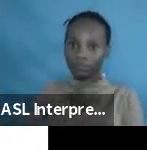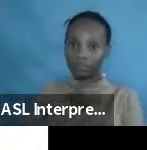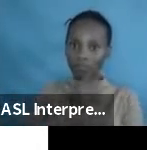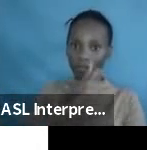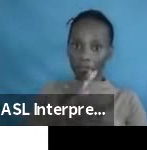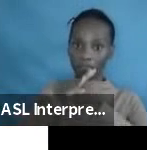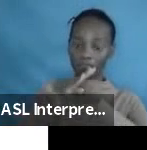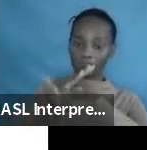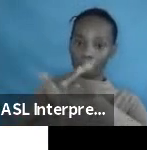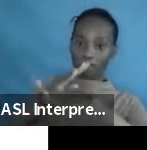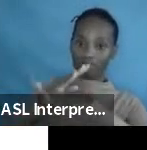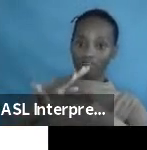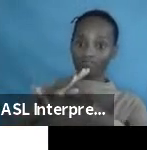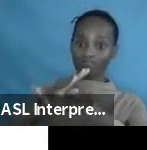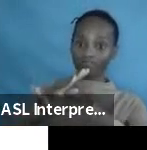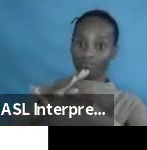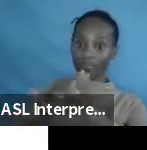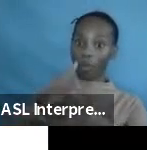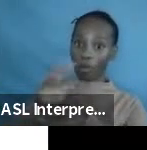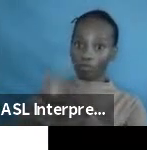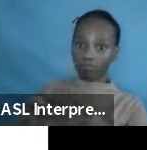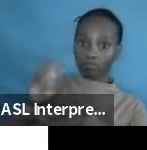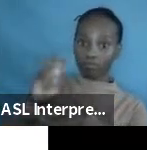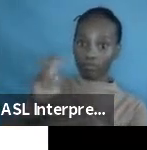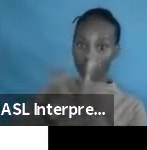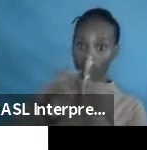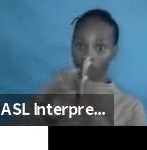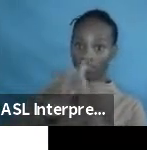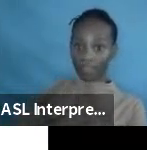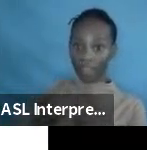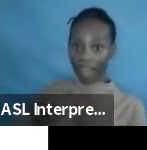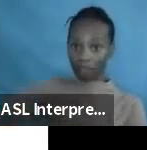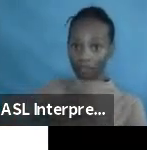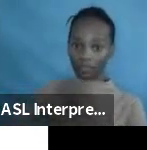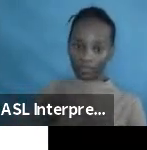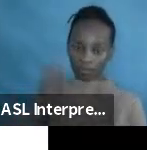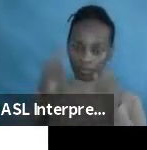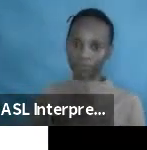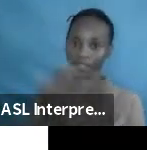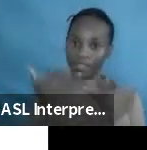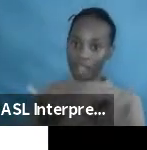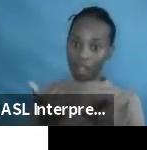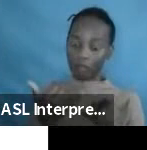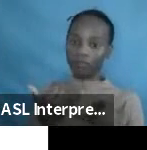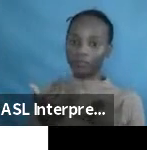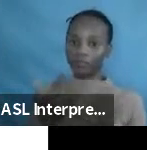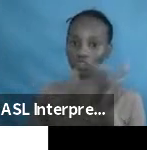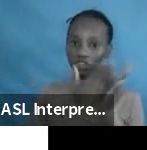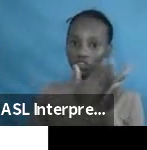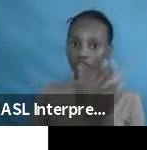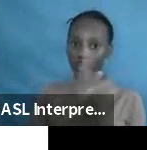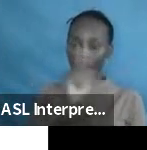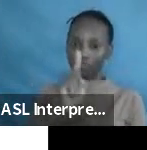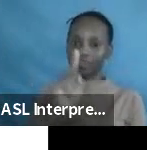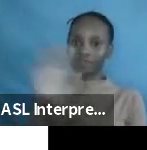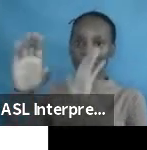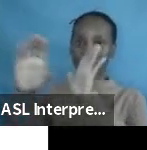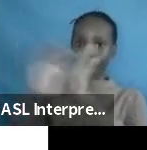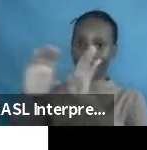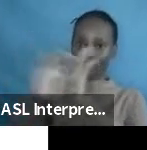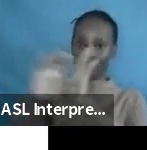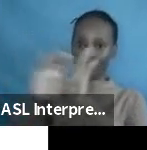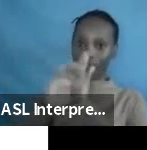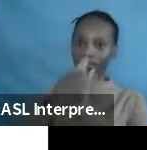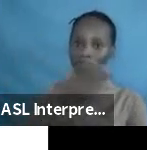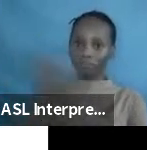agencies. At this point in time, I would like to share with you just the pictures of some of the items that